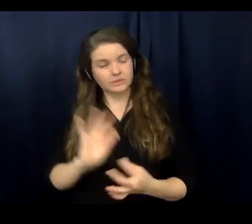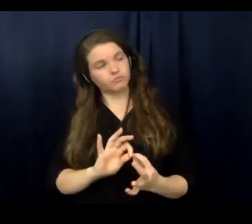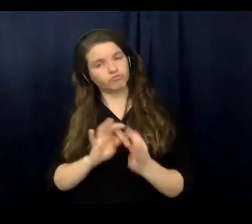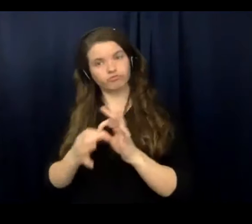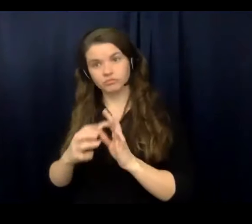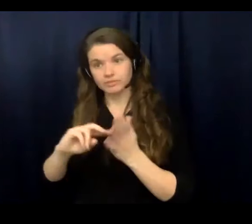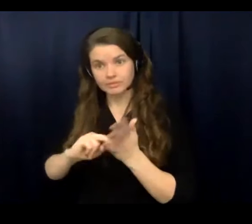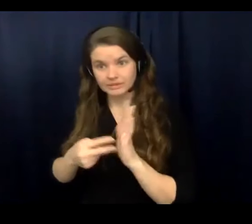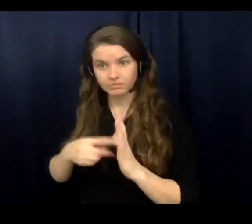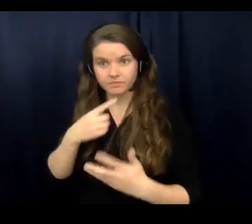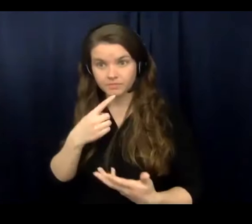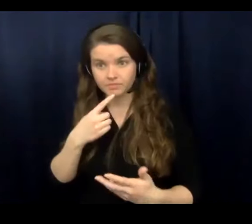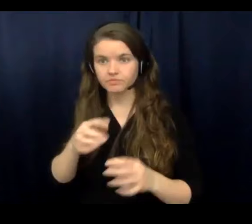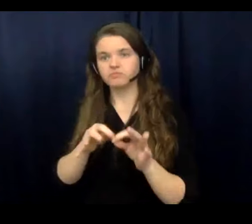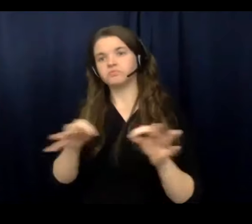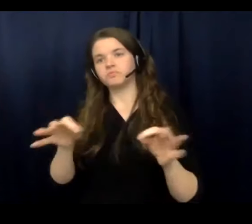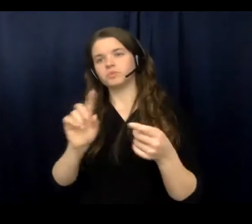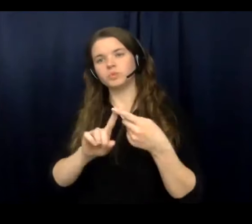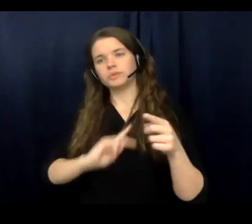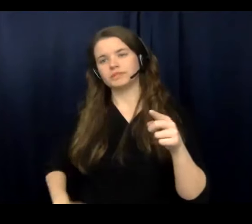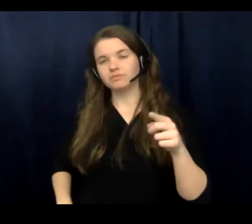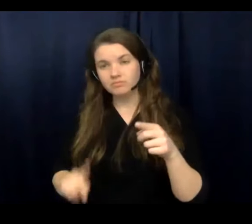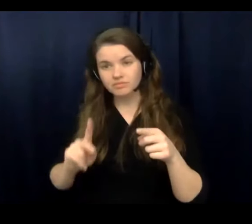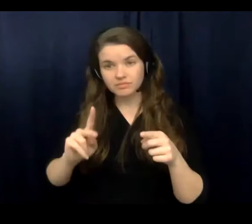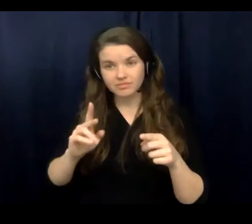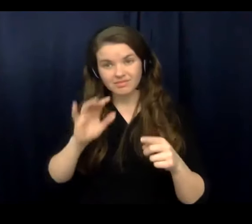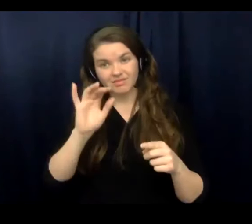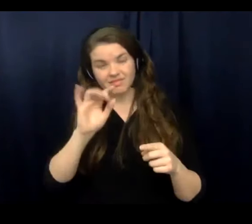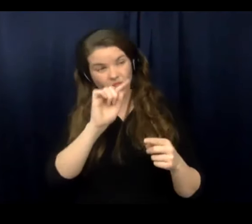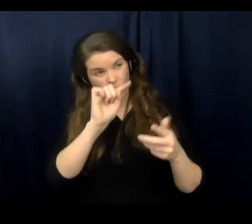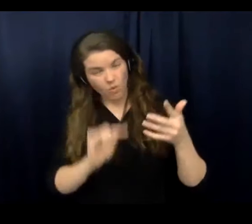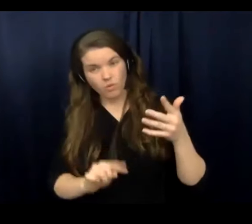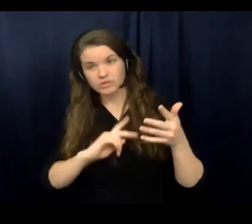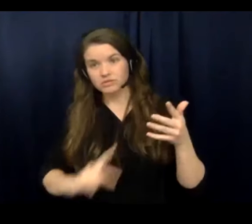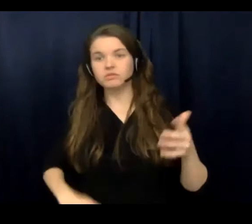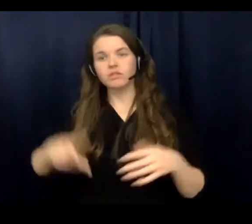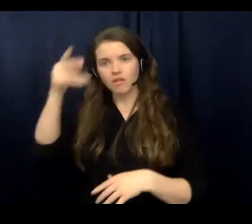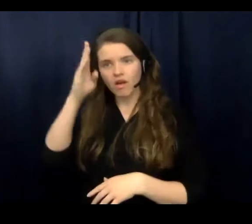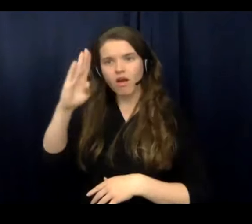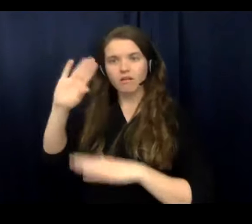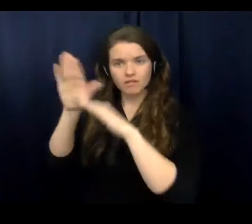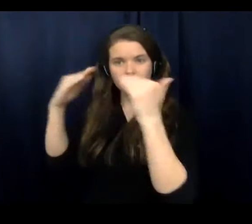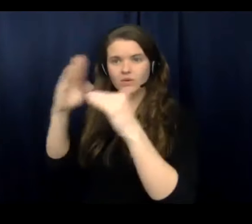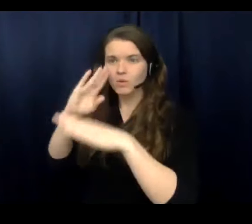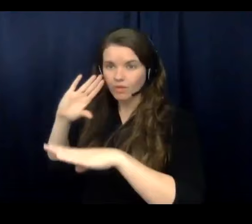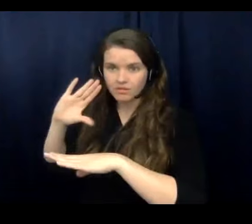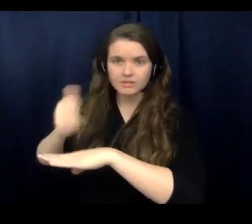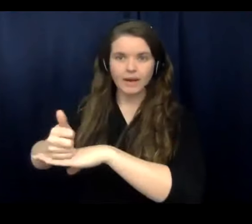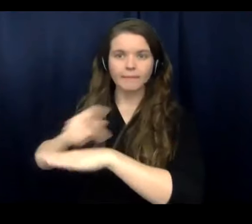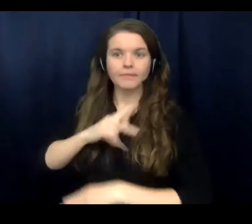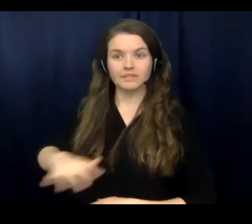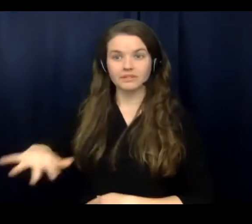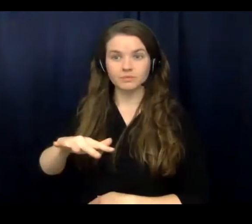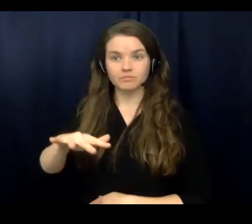to Nebuchadnezzar: "In the days of these kings, the God of heaven will set up a kingdom which shall never be